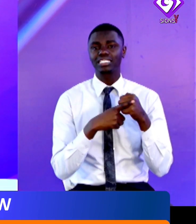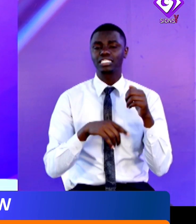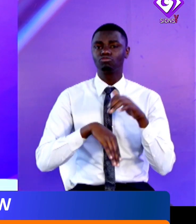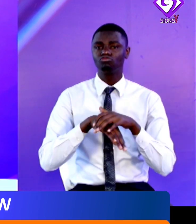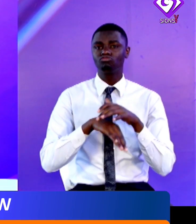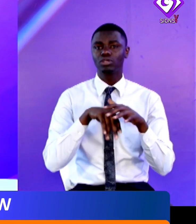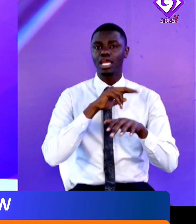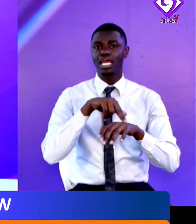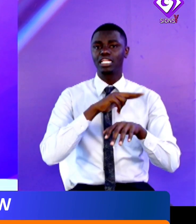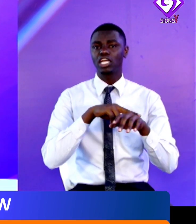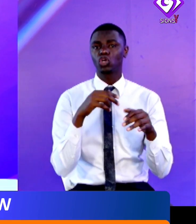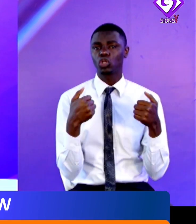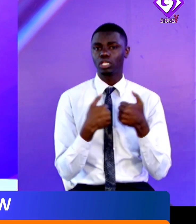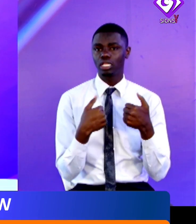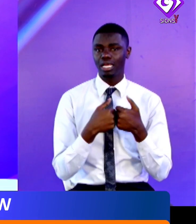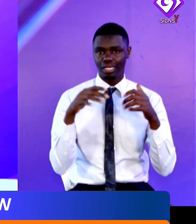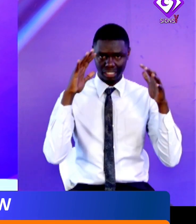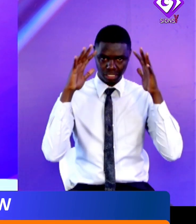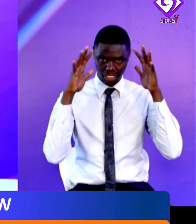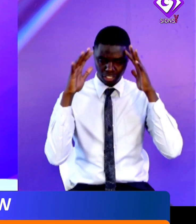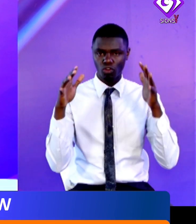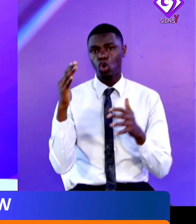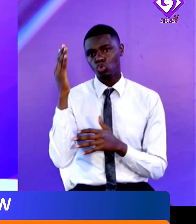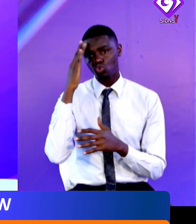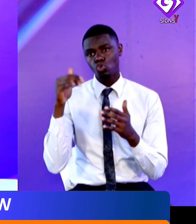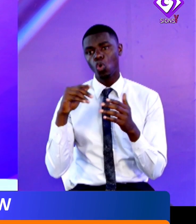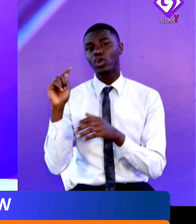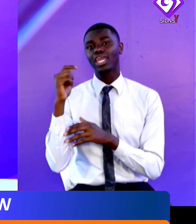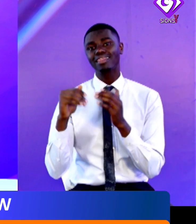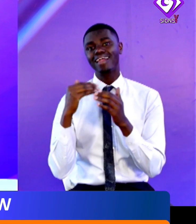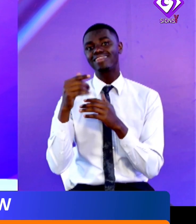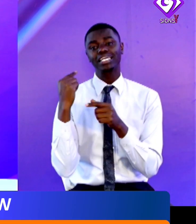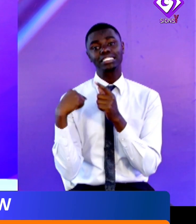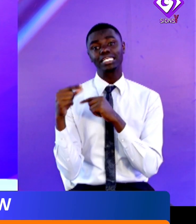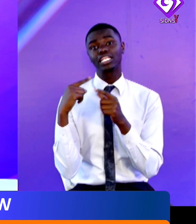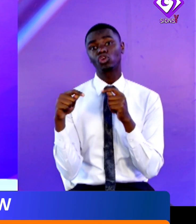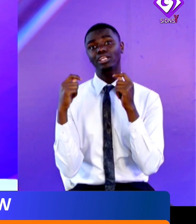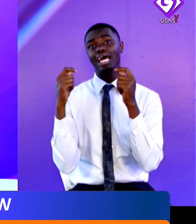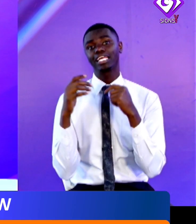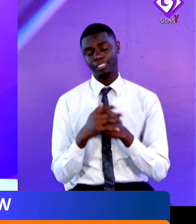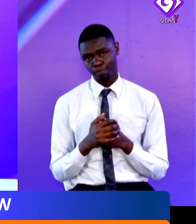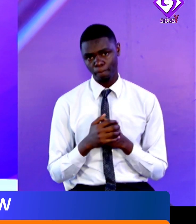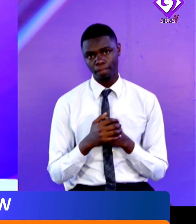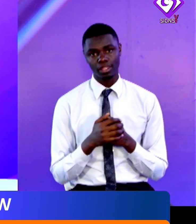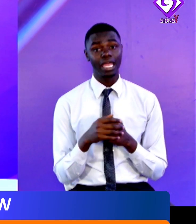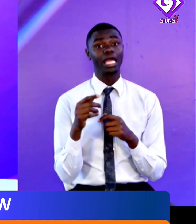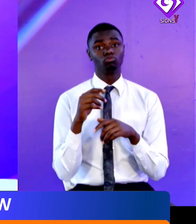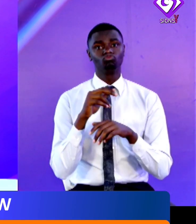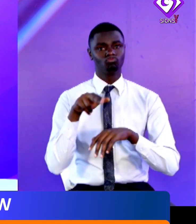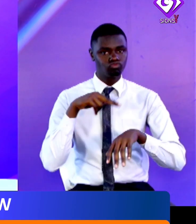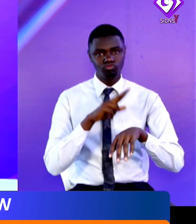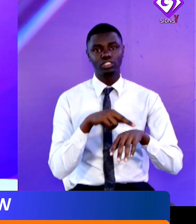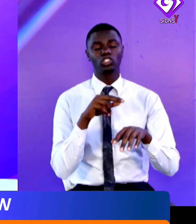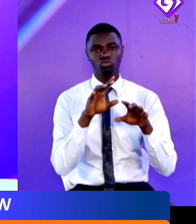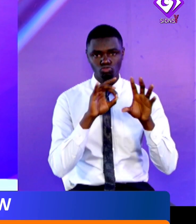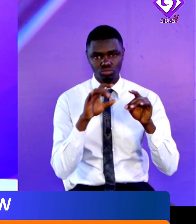national trial initiative to uncover Kenya's next generational football talent. The trials, which are taking